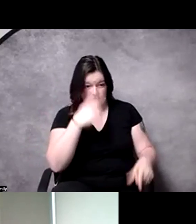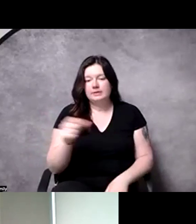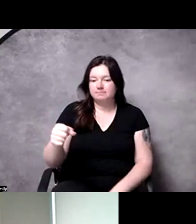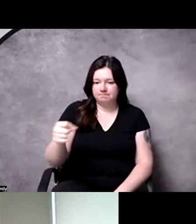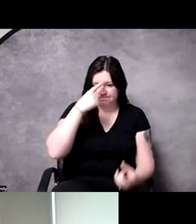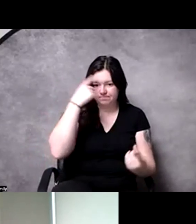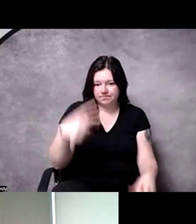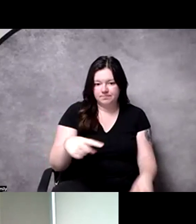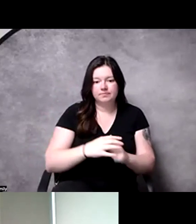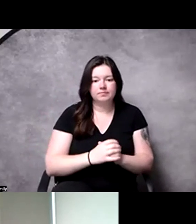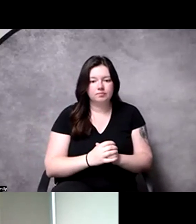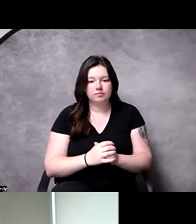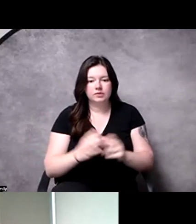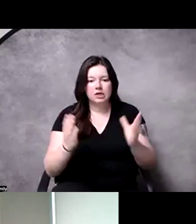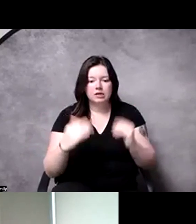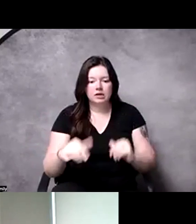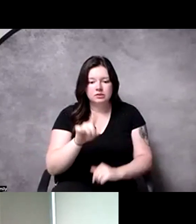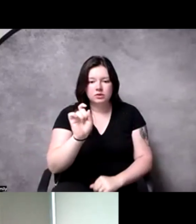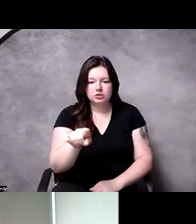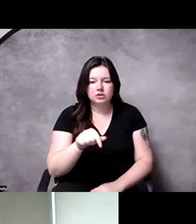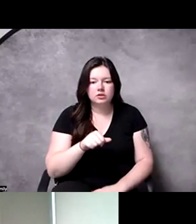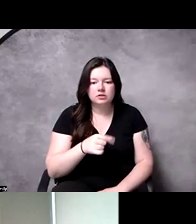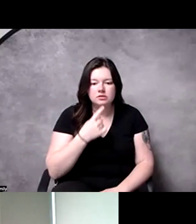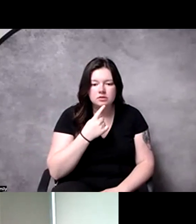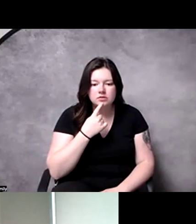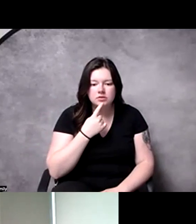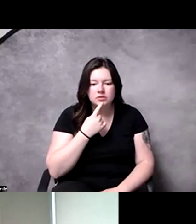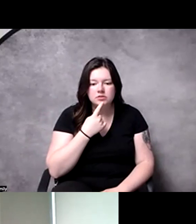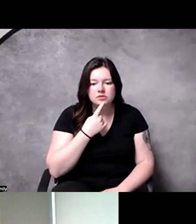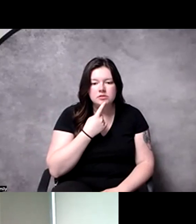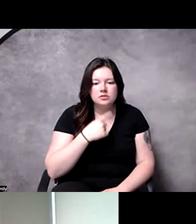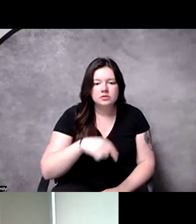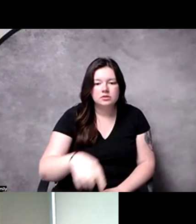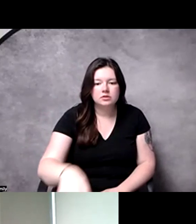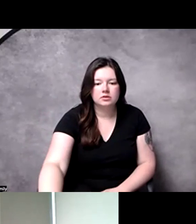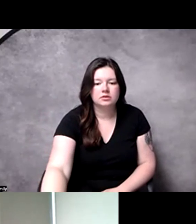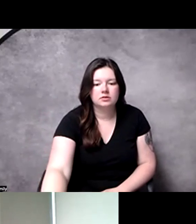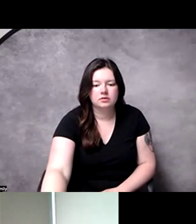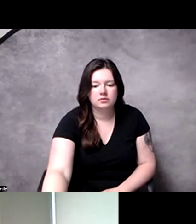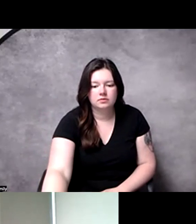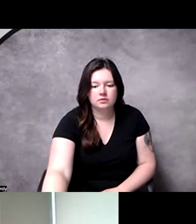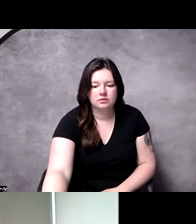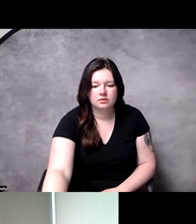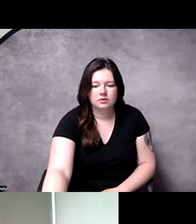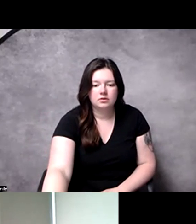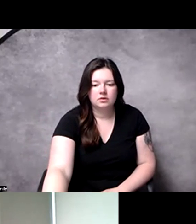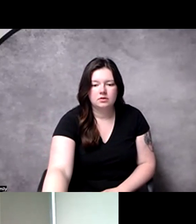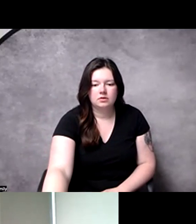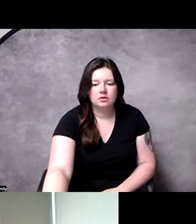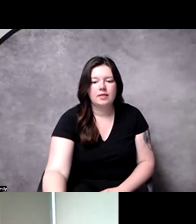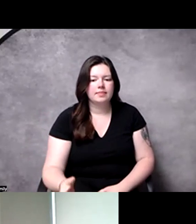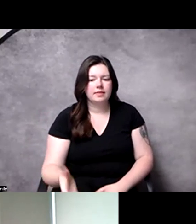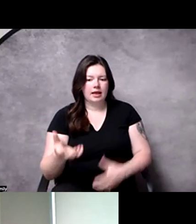Next question is asking if you can speculate on how a potential increase in the number of